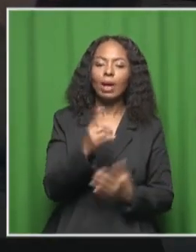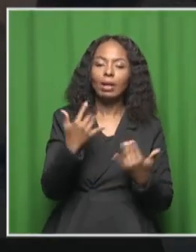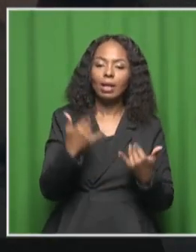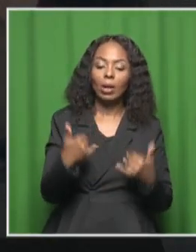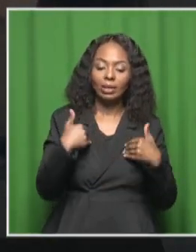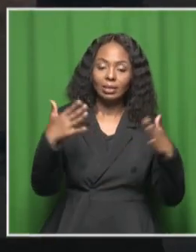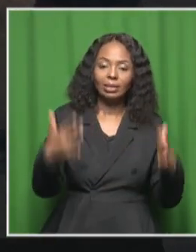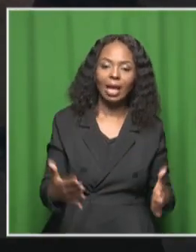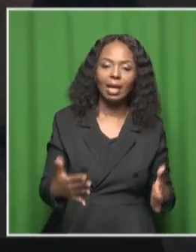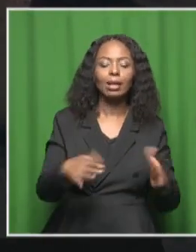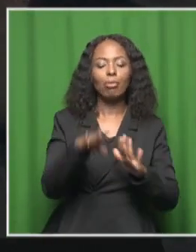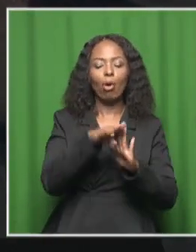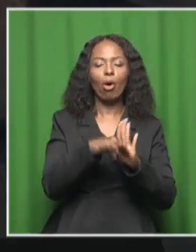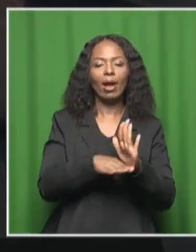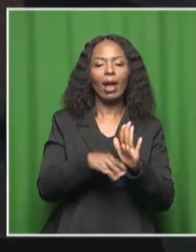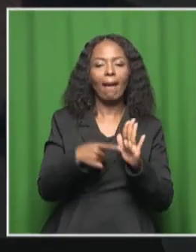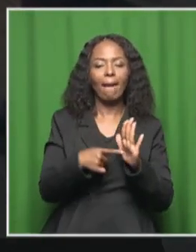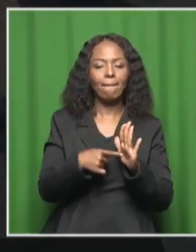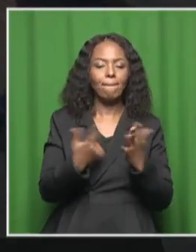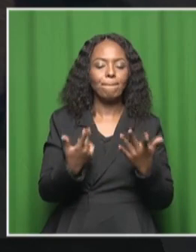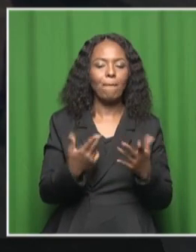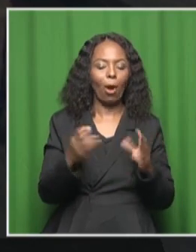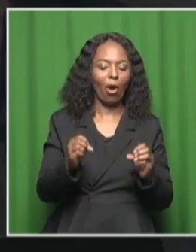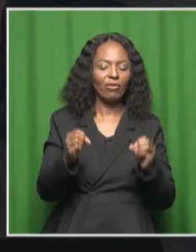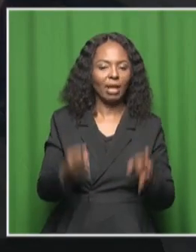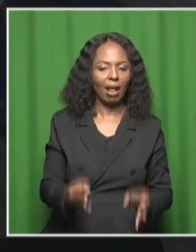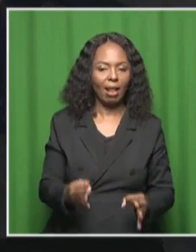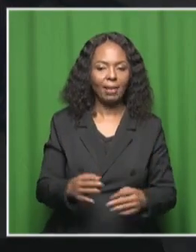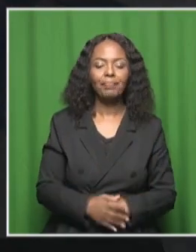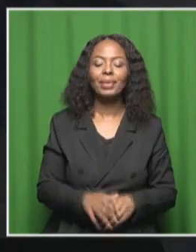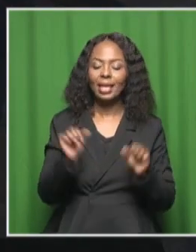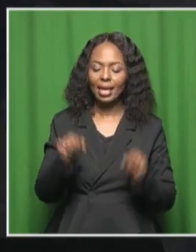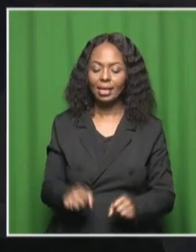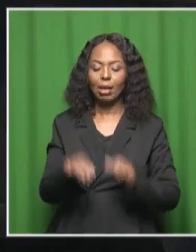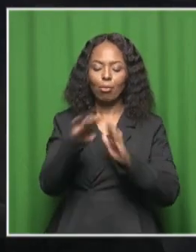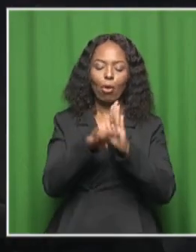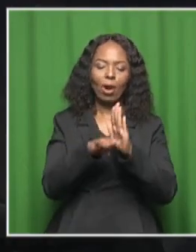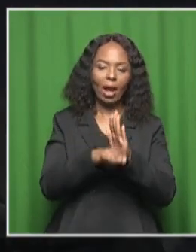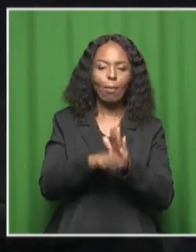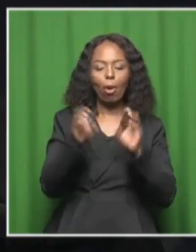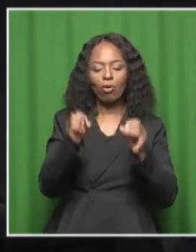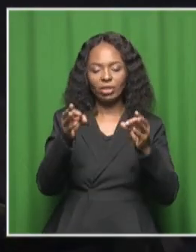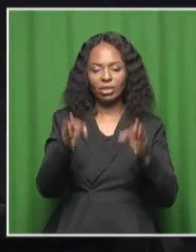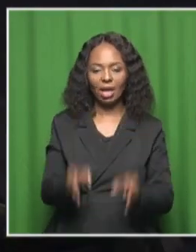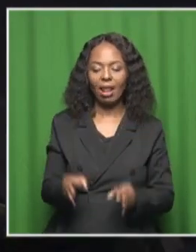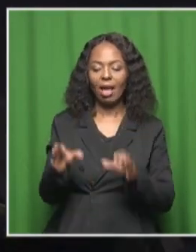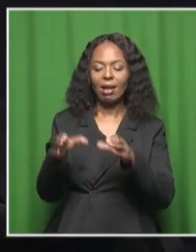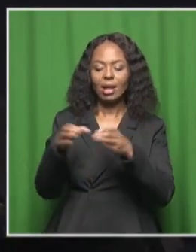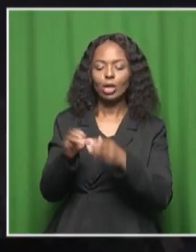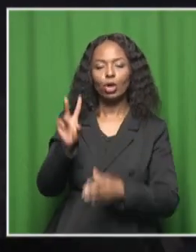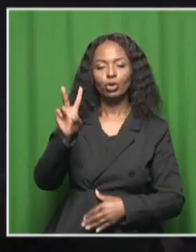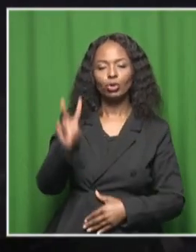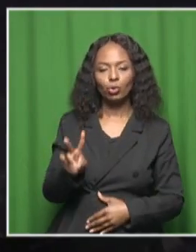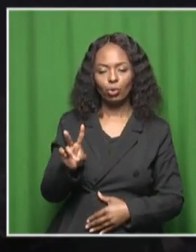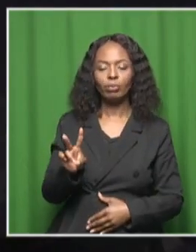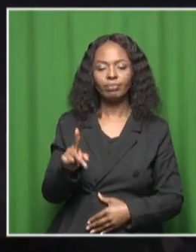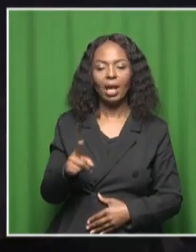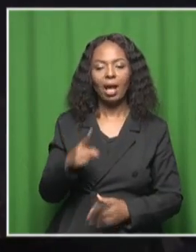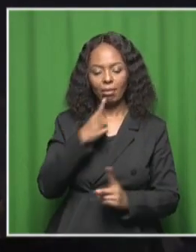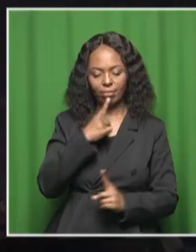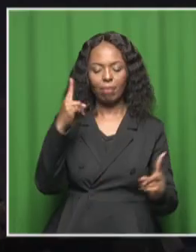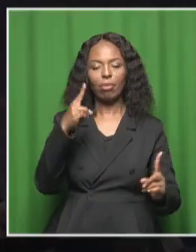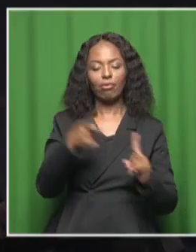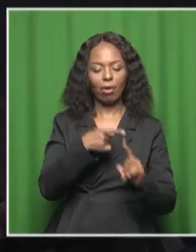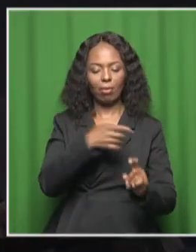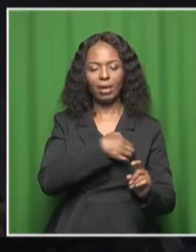gets underway. So is the official program Category 2 as declared by the president. The party will speak, the